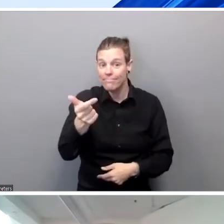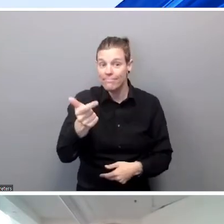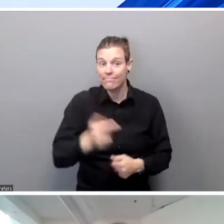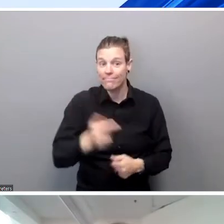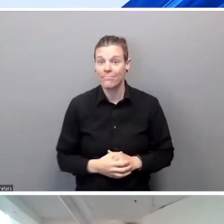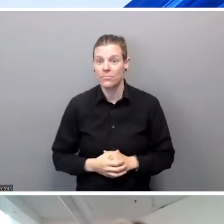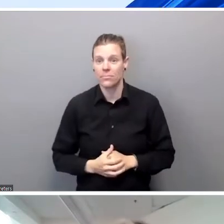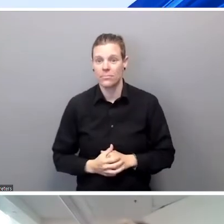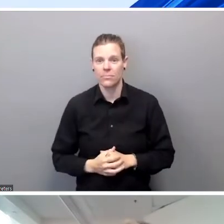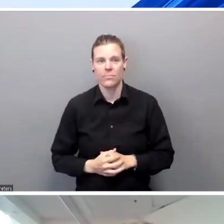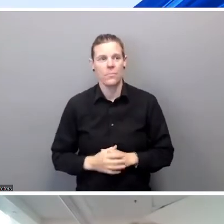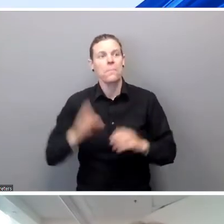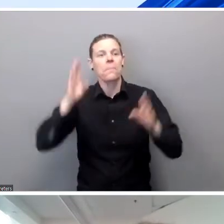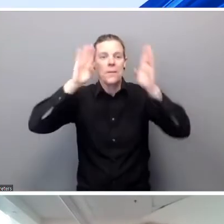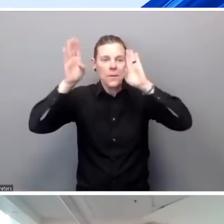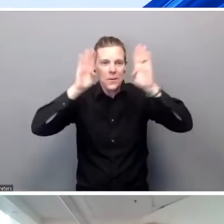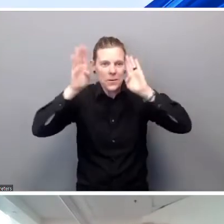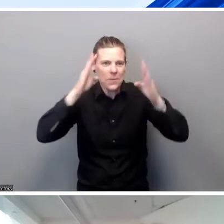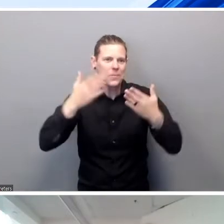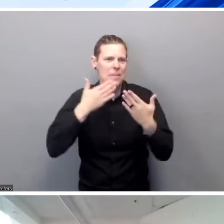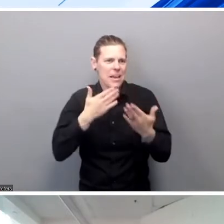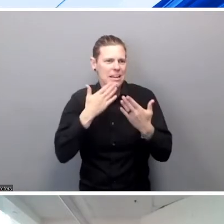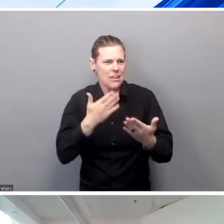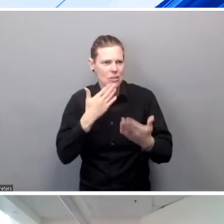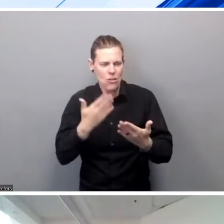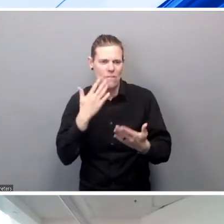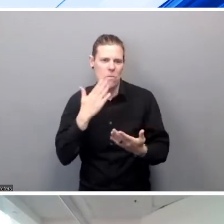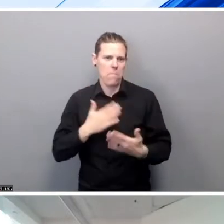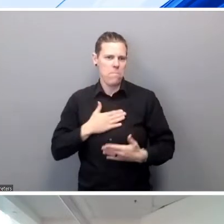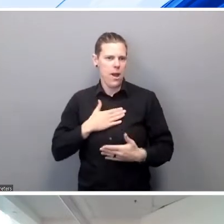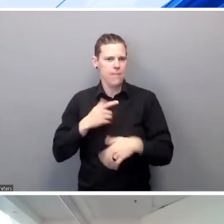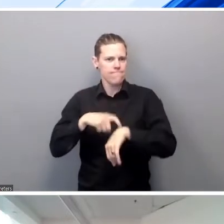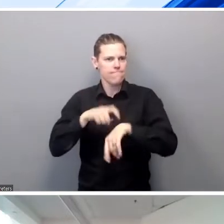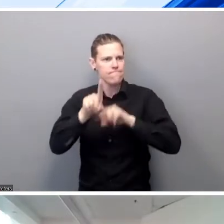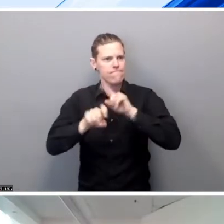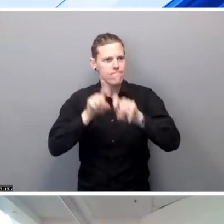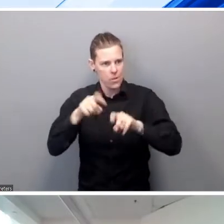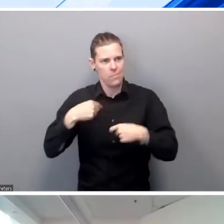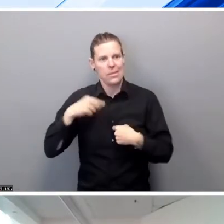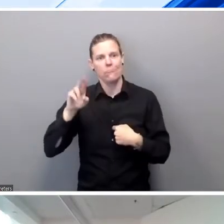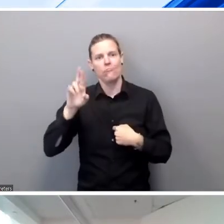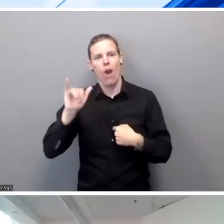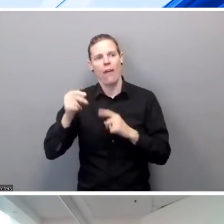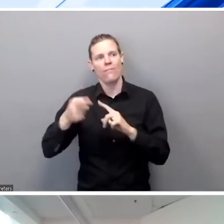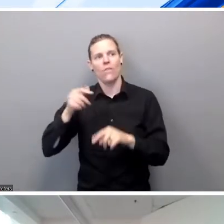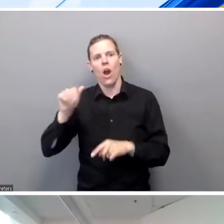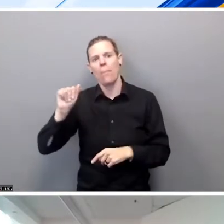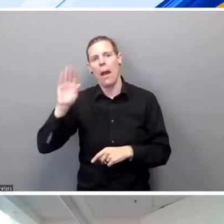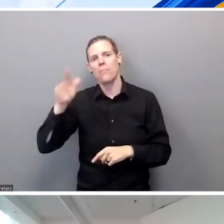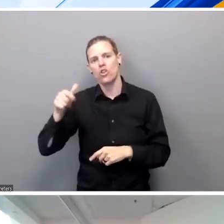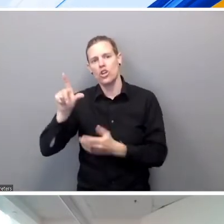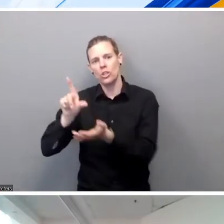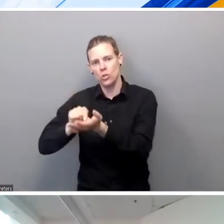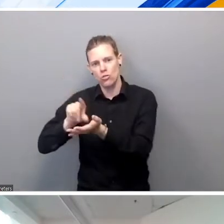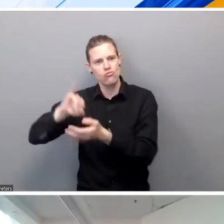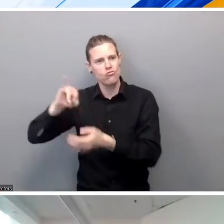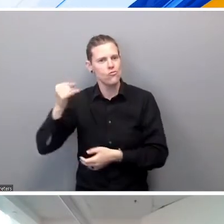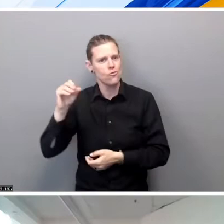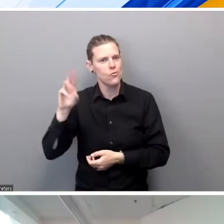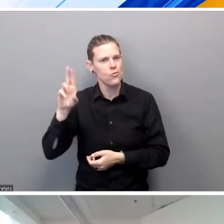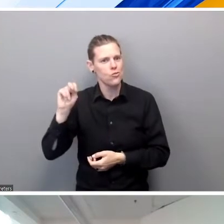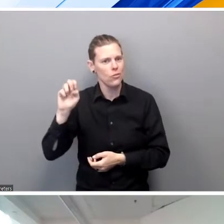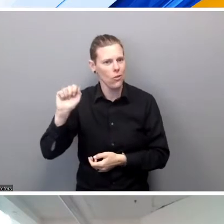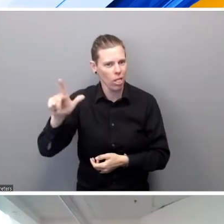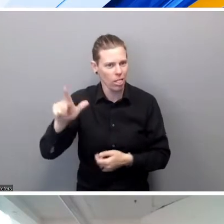Hi, thanks everyone for taking my questions. This is Ryan Botel with the Albuquerque Journal. Dr. Scrace, I was curious what your thoughts